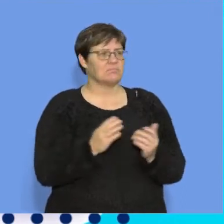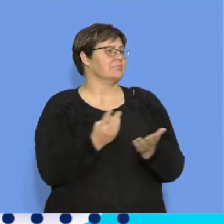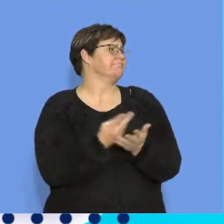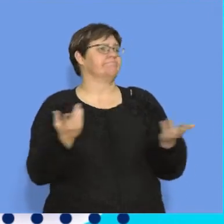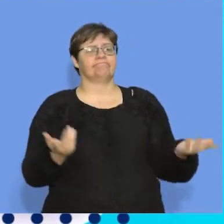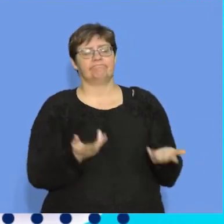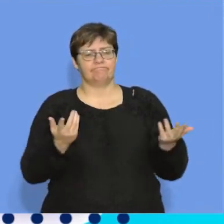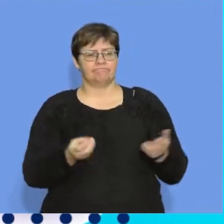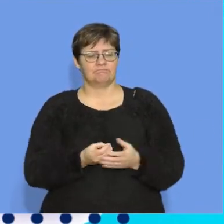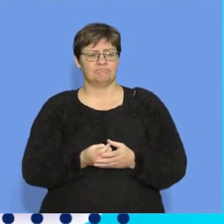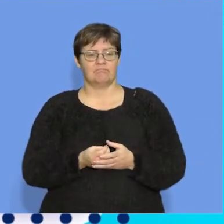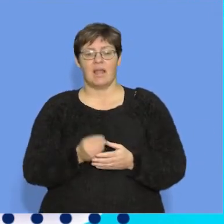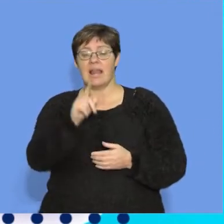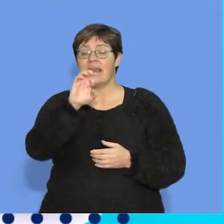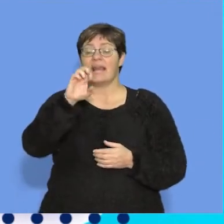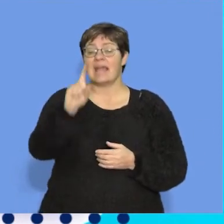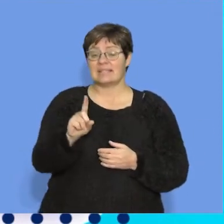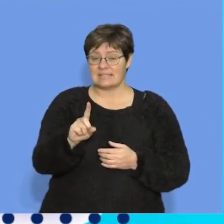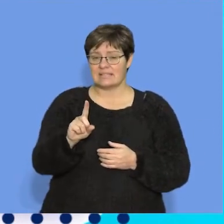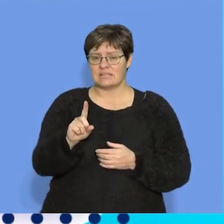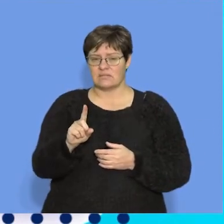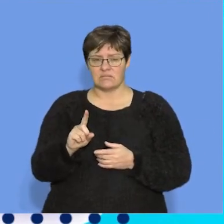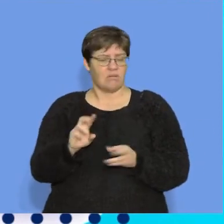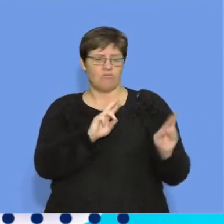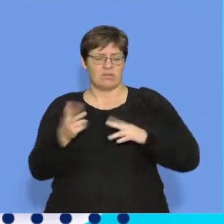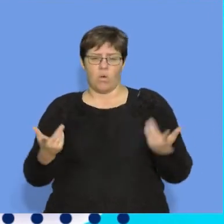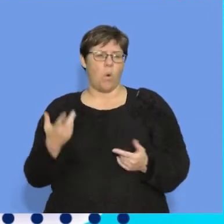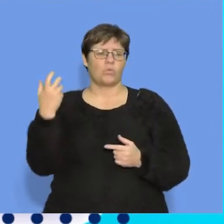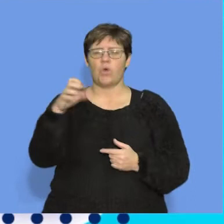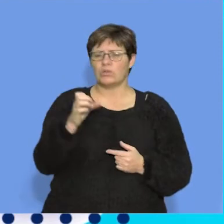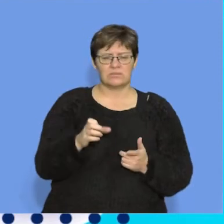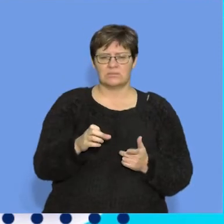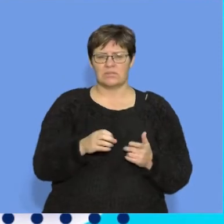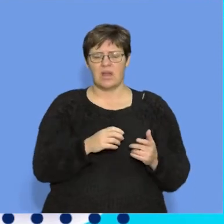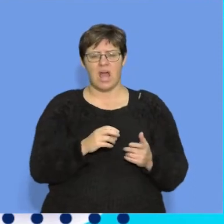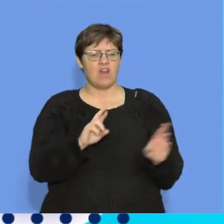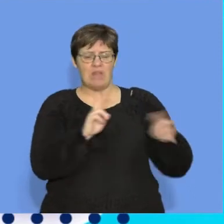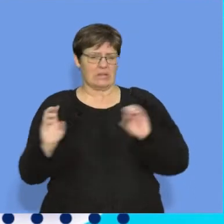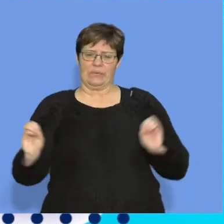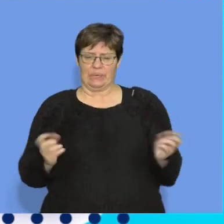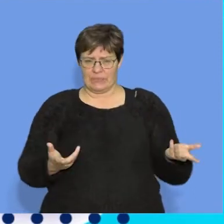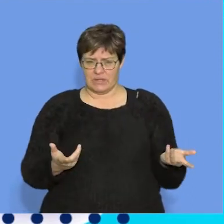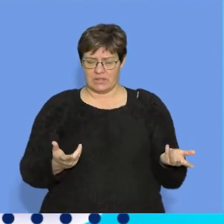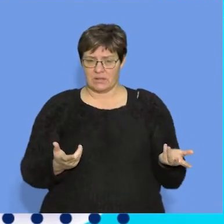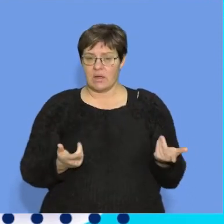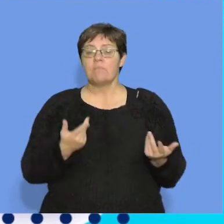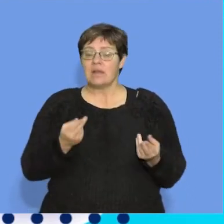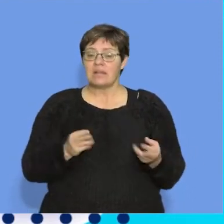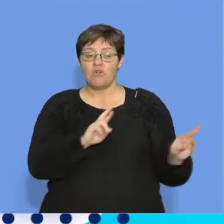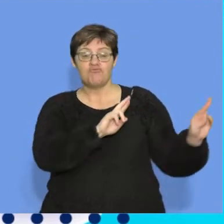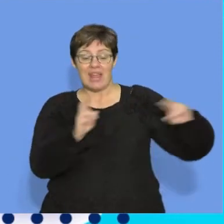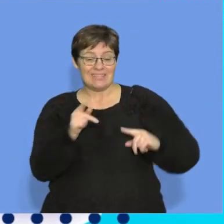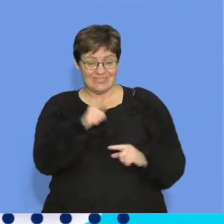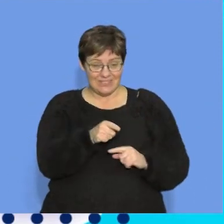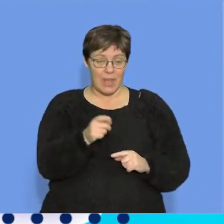like lead is hardly reactive, or gold, it's unreactive. So depending on the reactivity